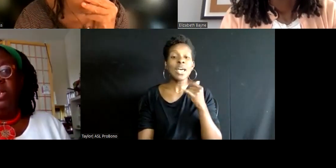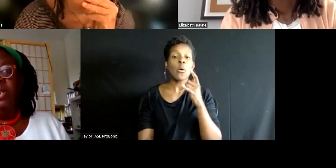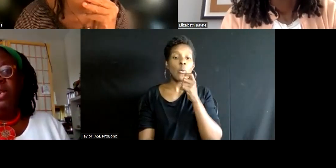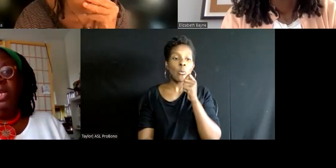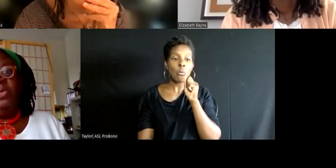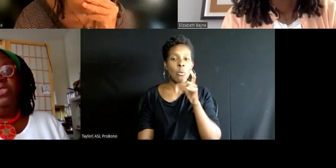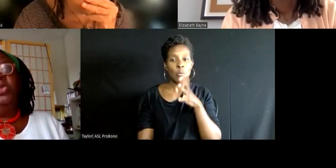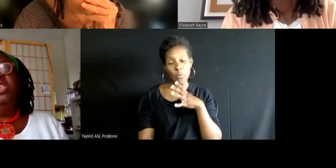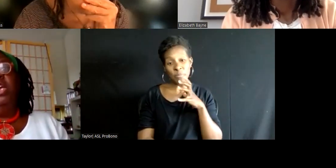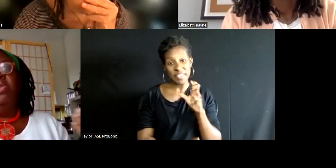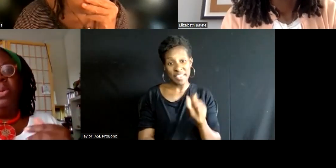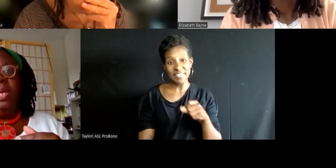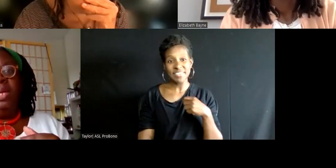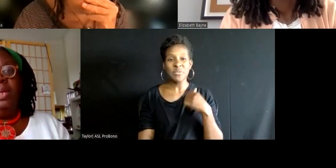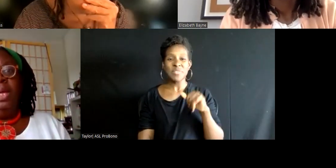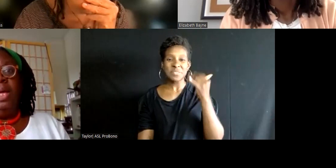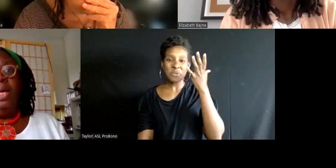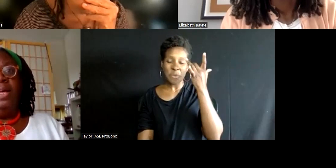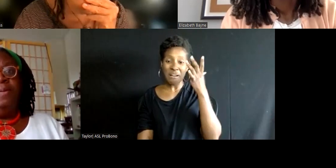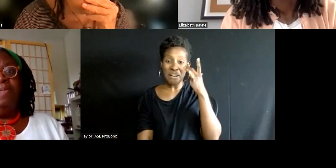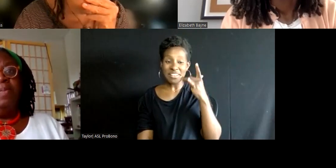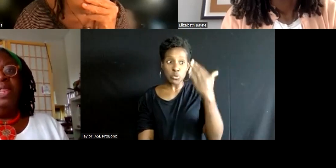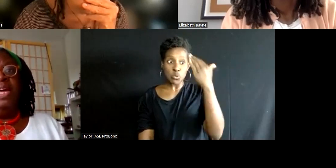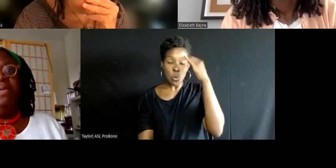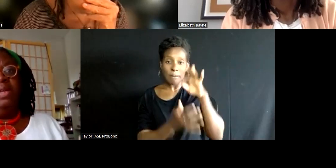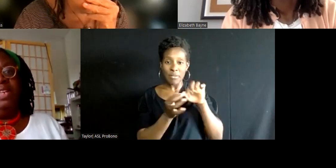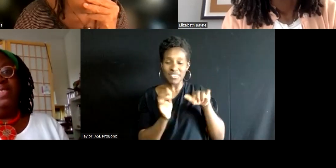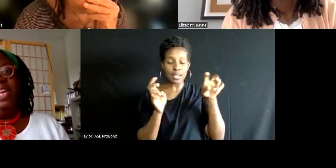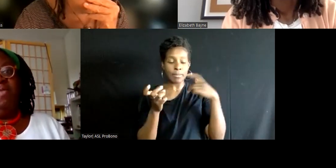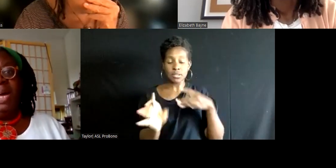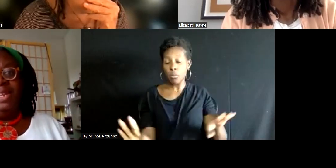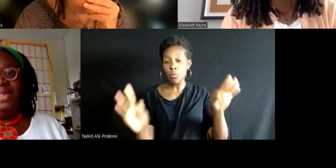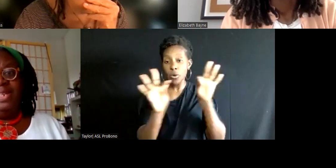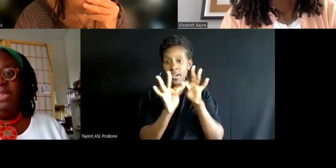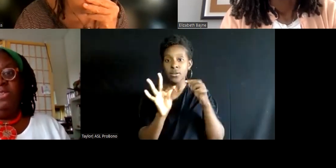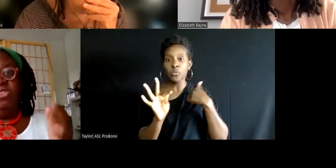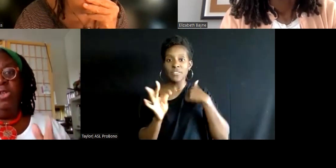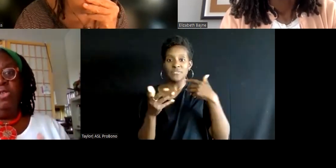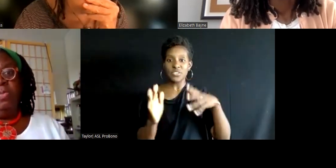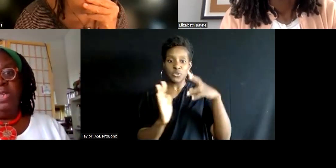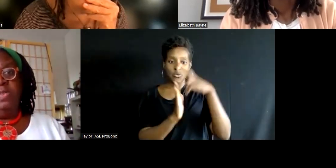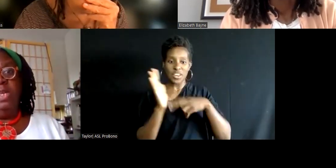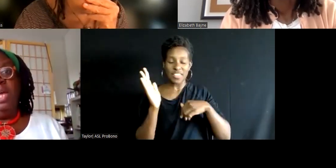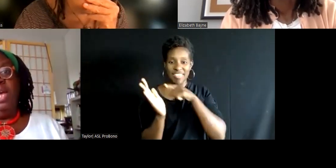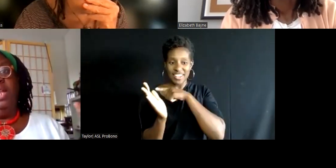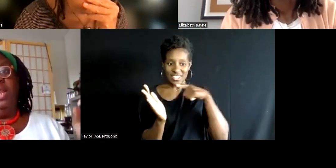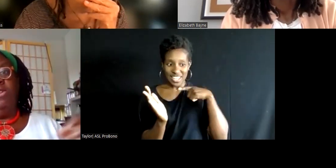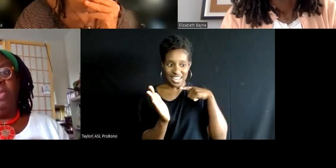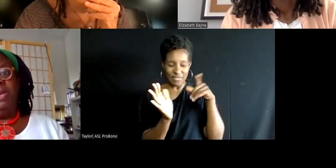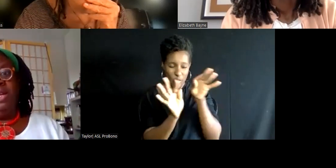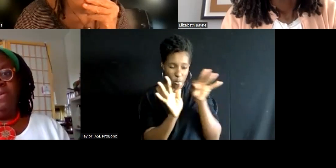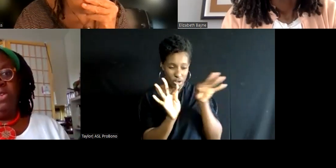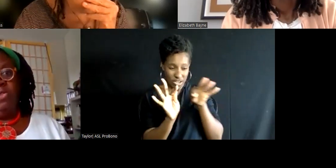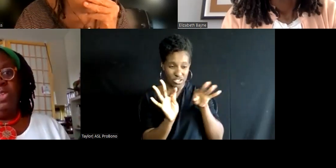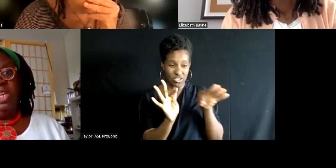so important, because we did bring that legislative body together to show those movies, and